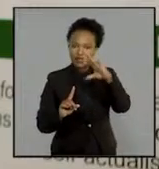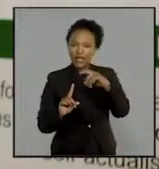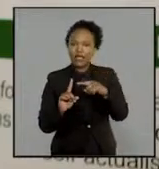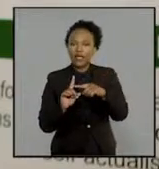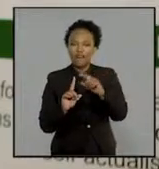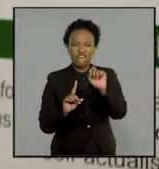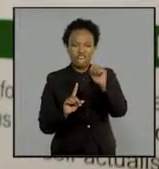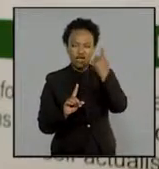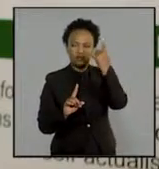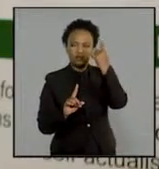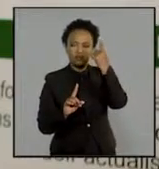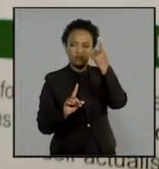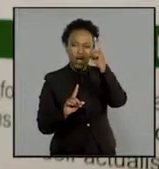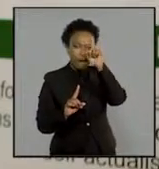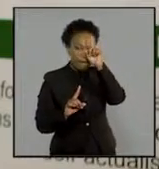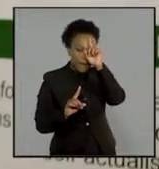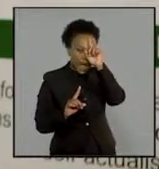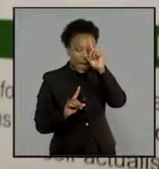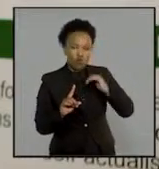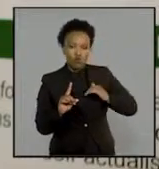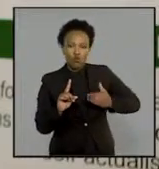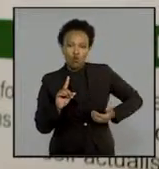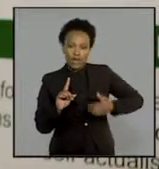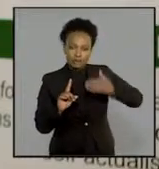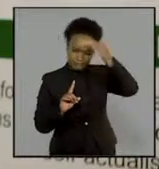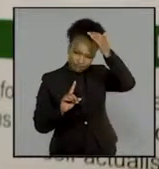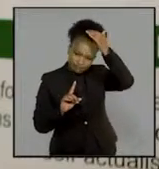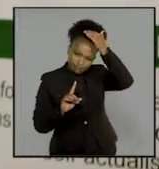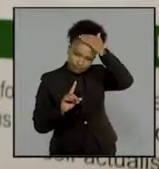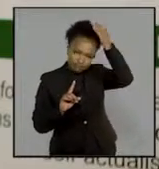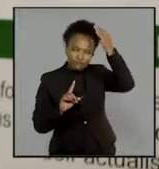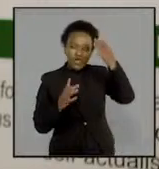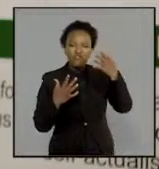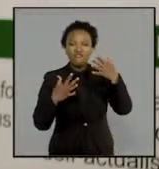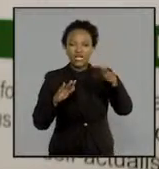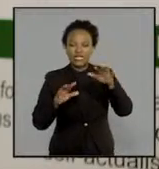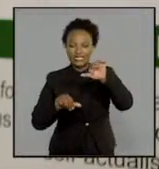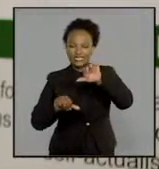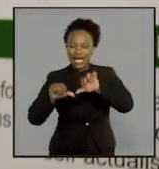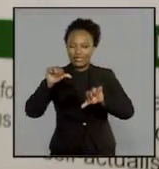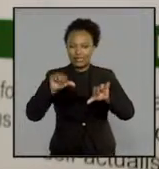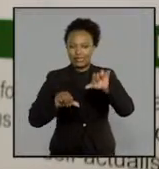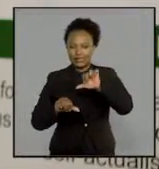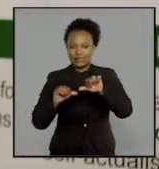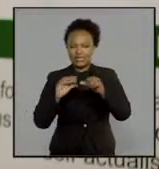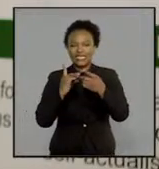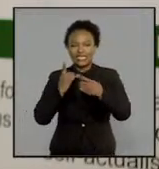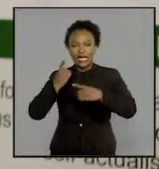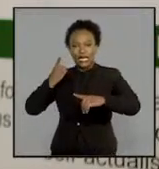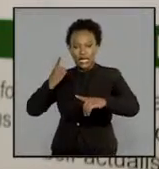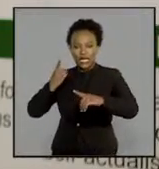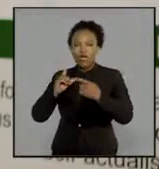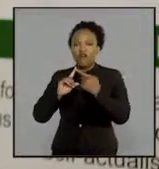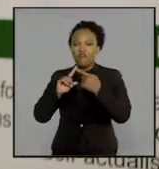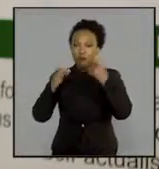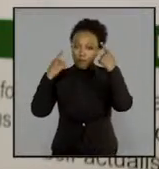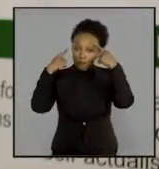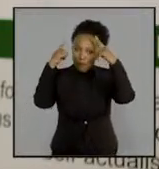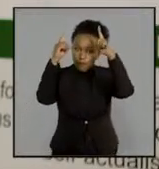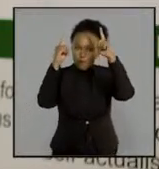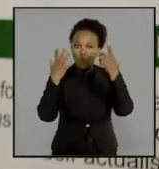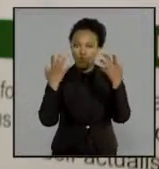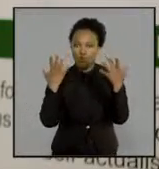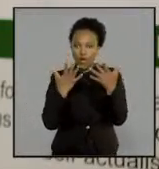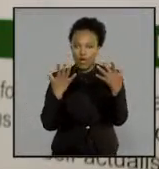has been the first Black woman graduate with Bachelor of Science